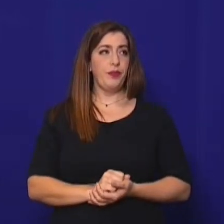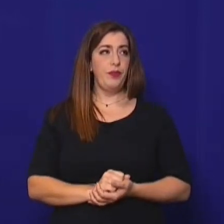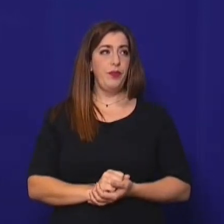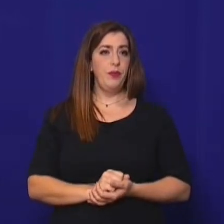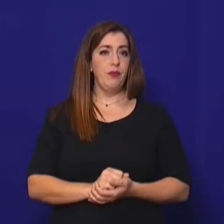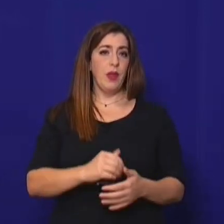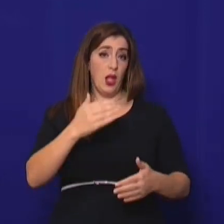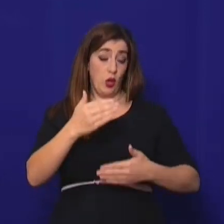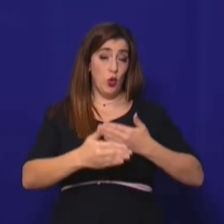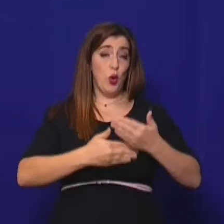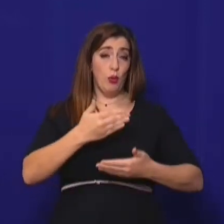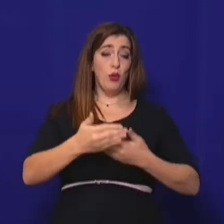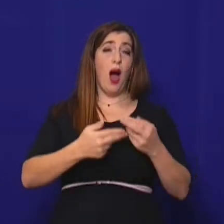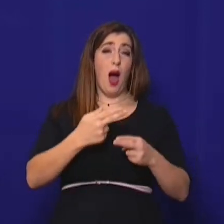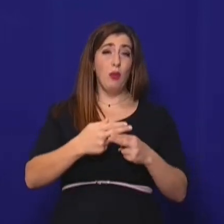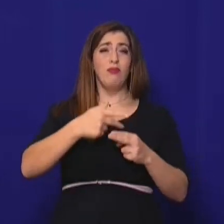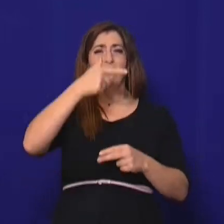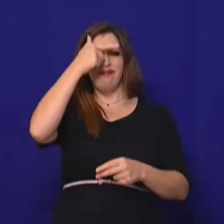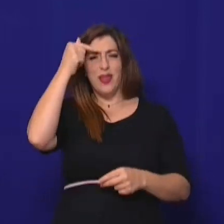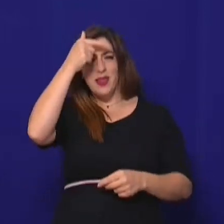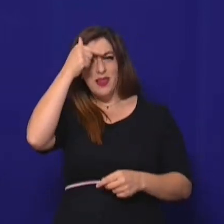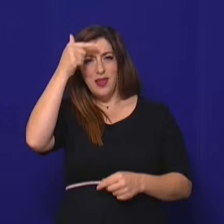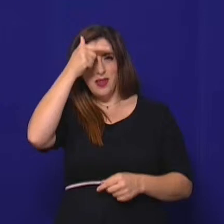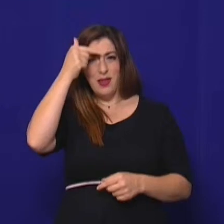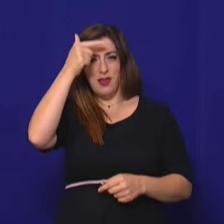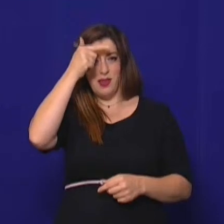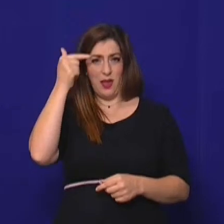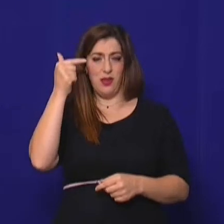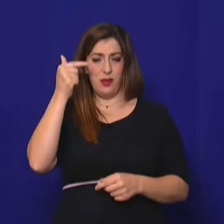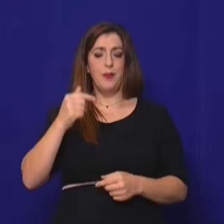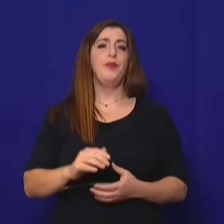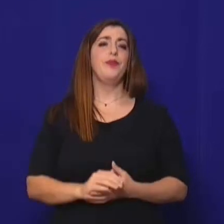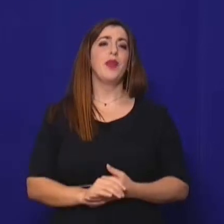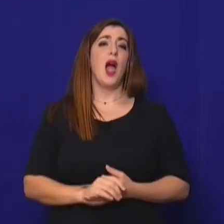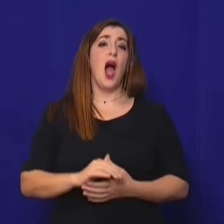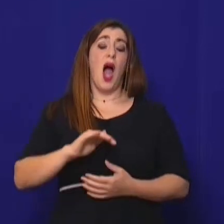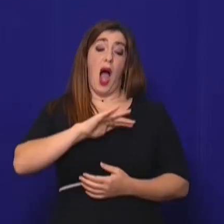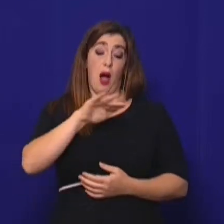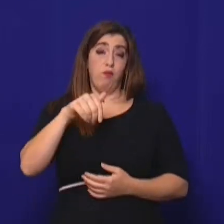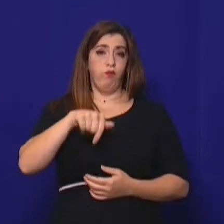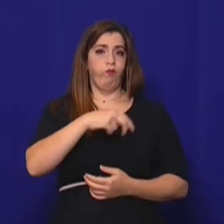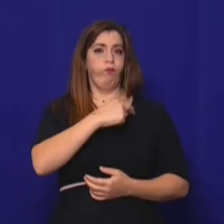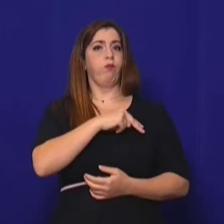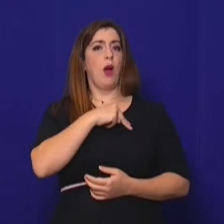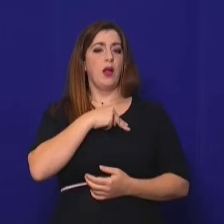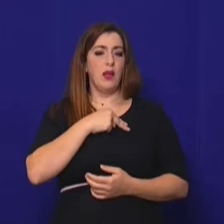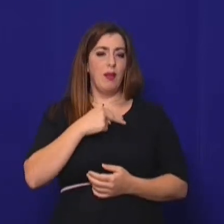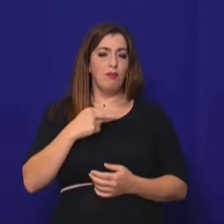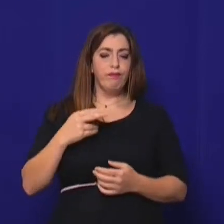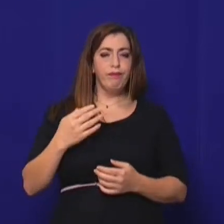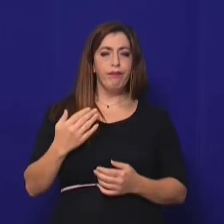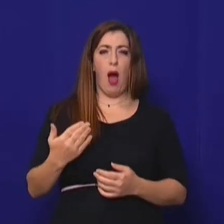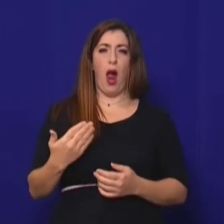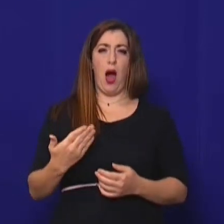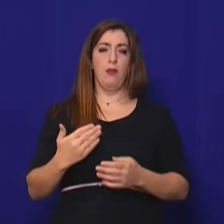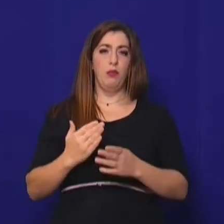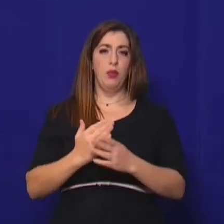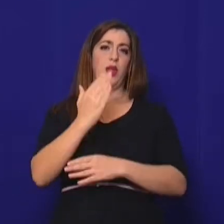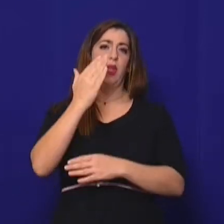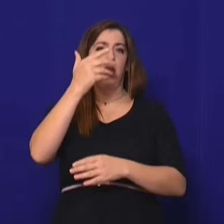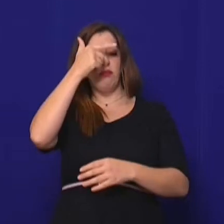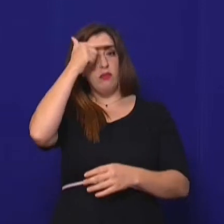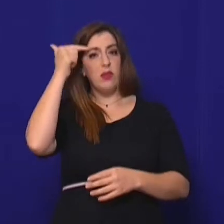Nkomplu blit-testjar, hija strateġija li bdejna mill-bidu, Malta kienet waħda minn dawk il-pajjiżi fejn